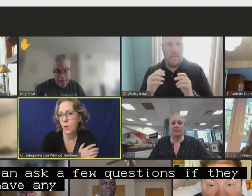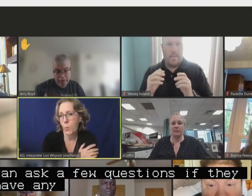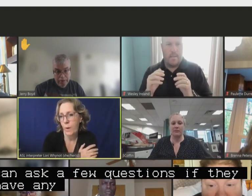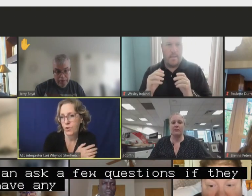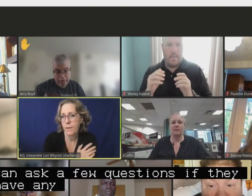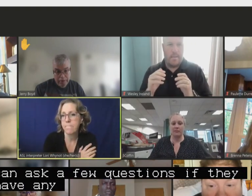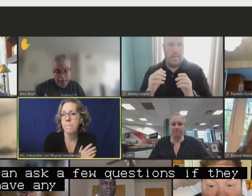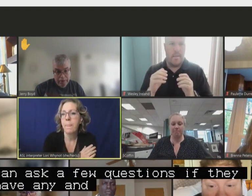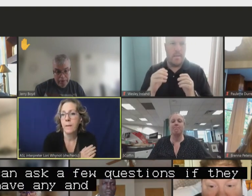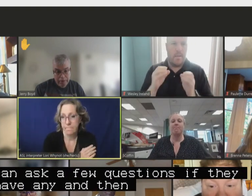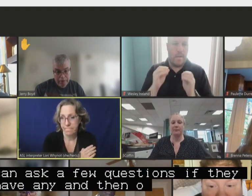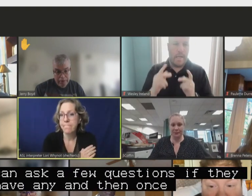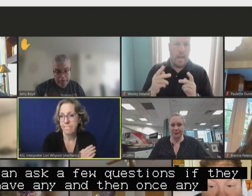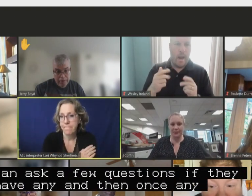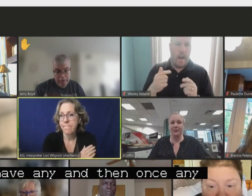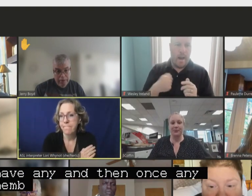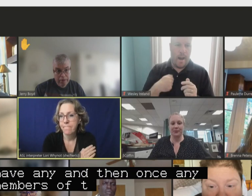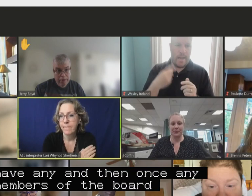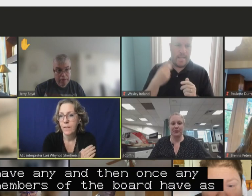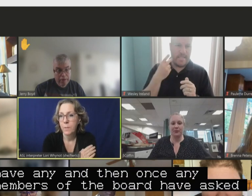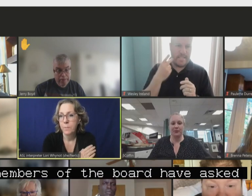the general public can ask a question.